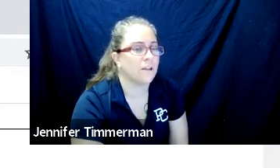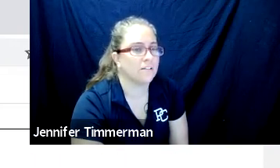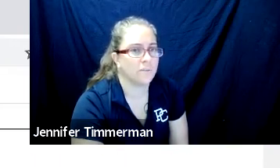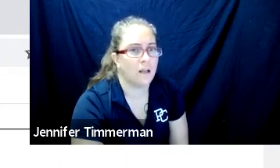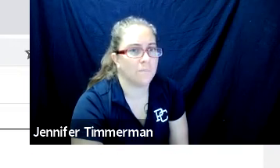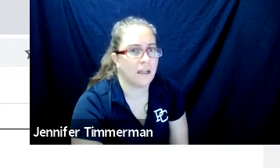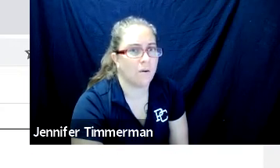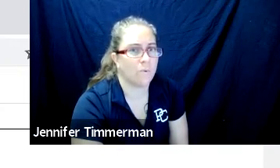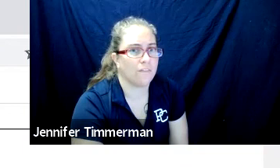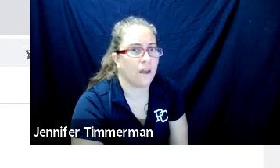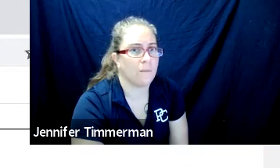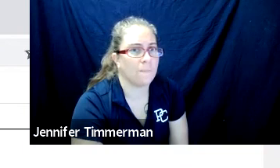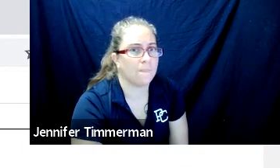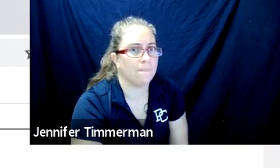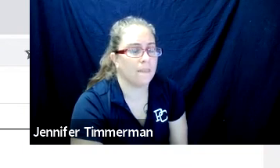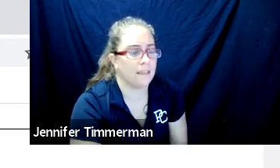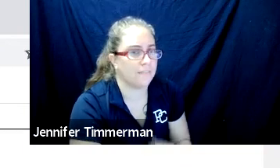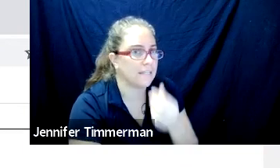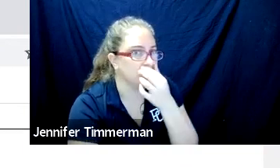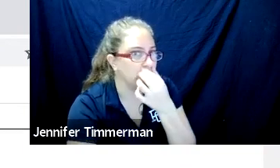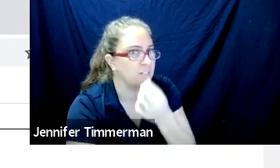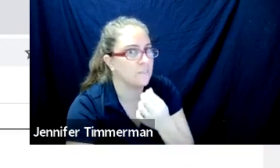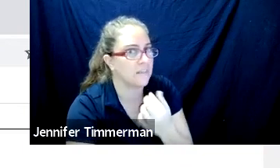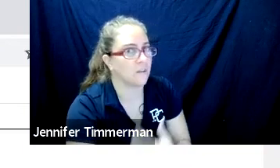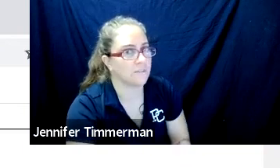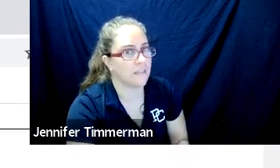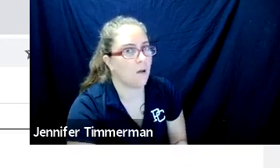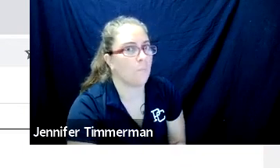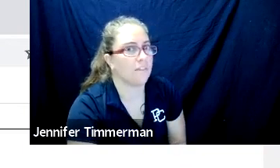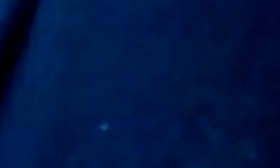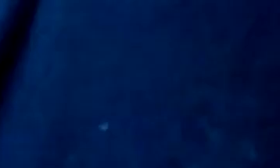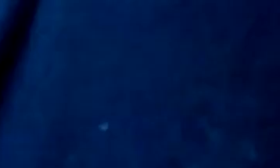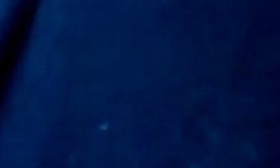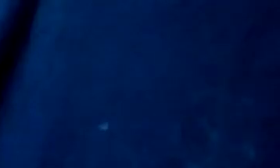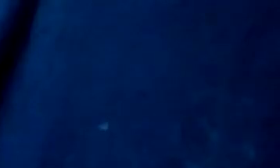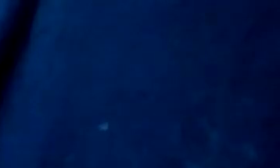so he also helps out with I think his mission in the beginning was to help with